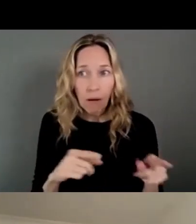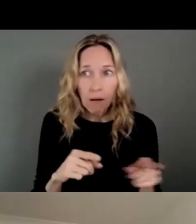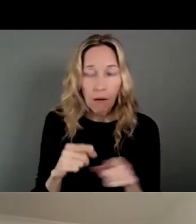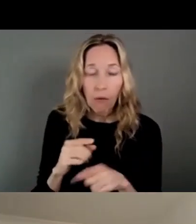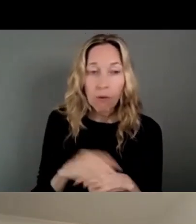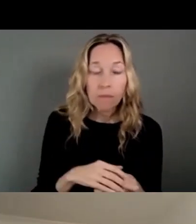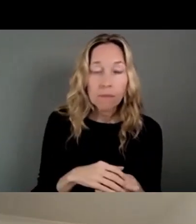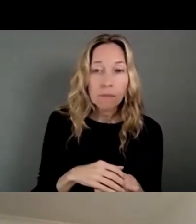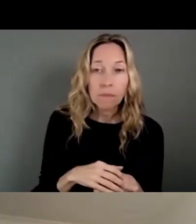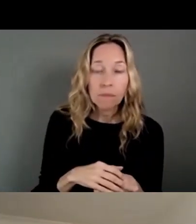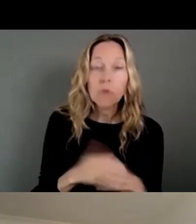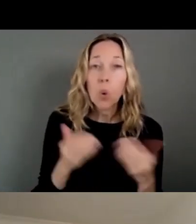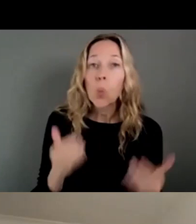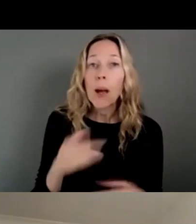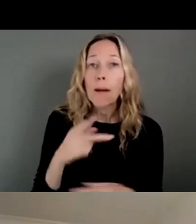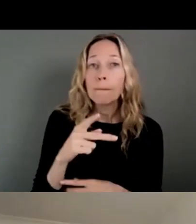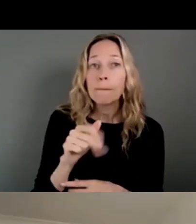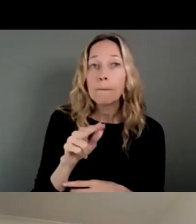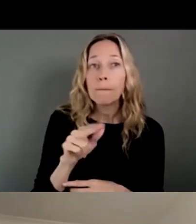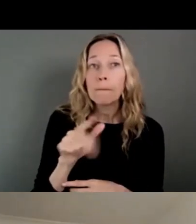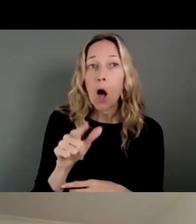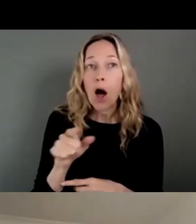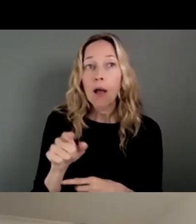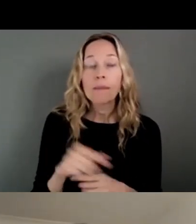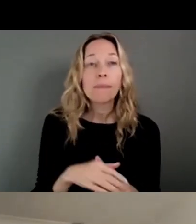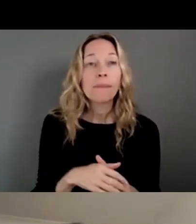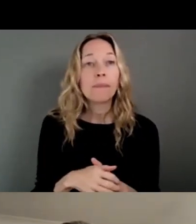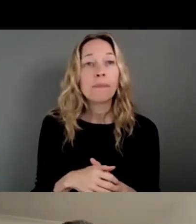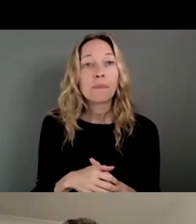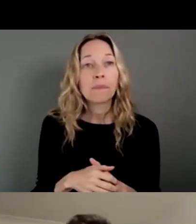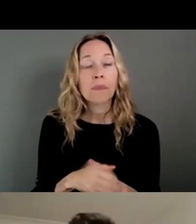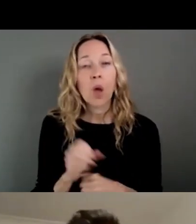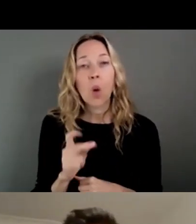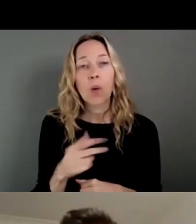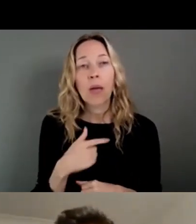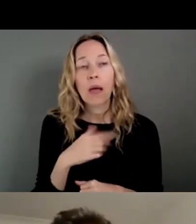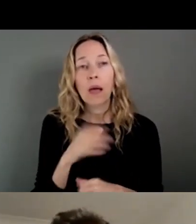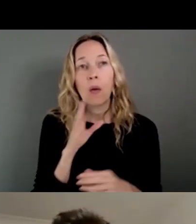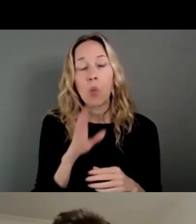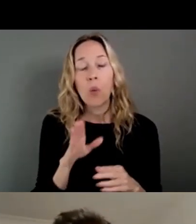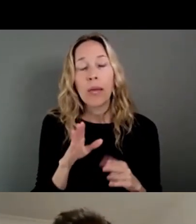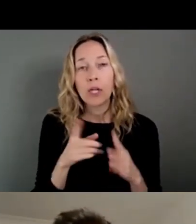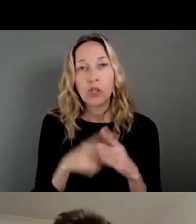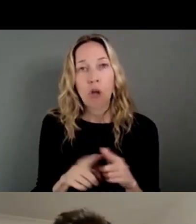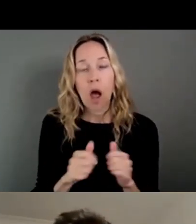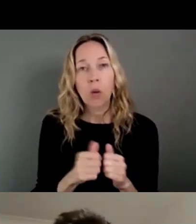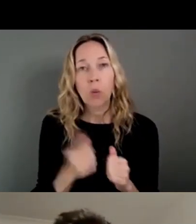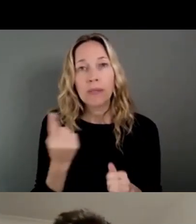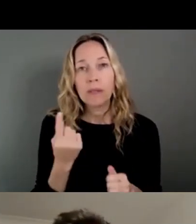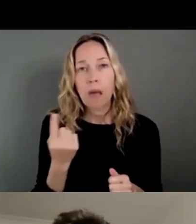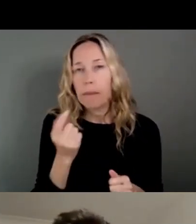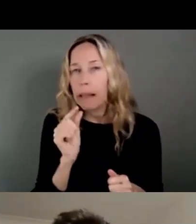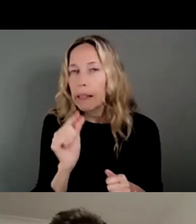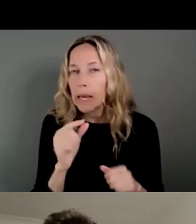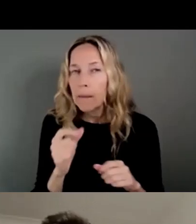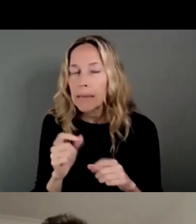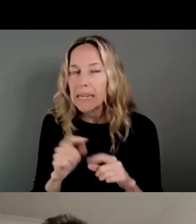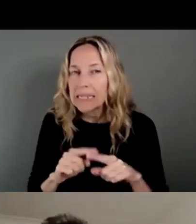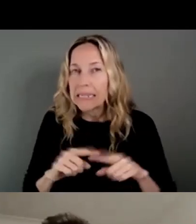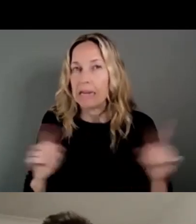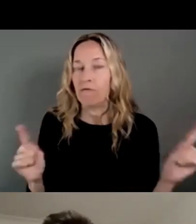Paul. Okay. I'm going to open with something a little different just because I feel it's